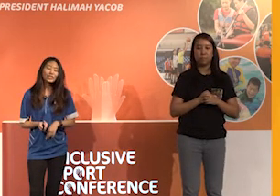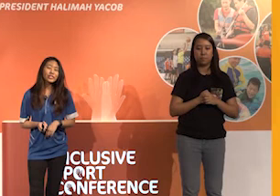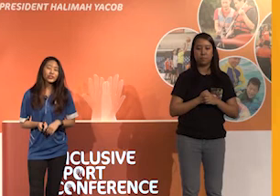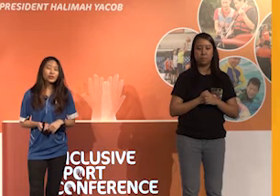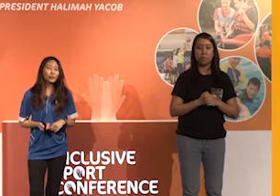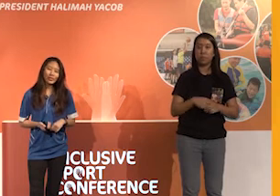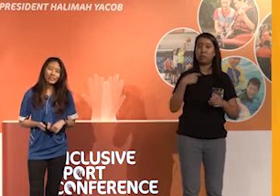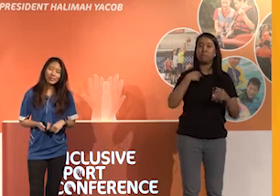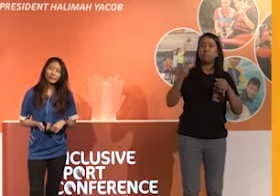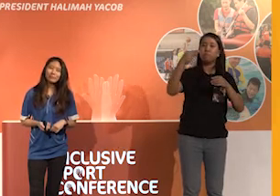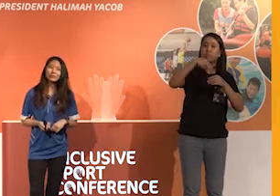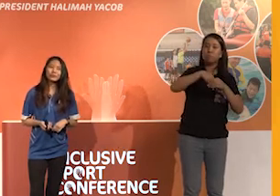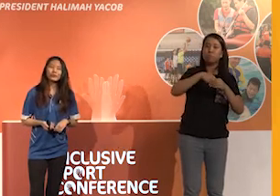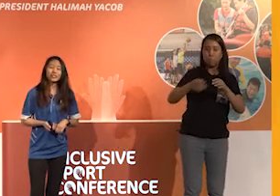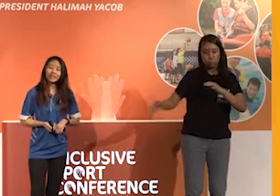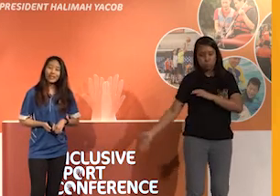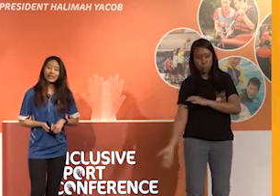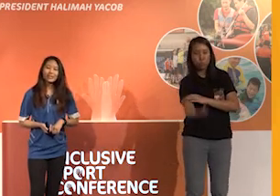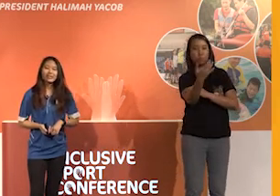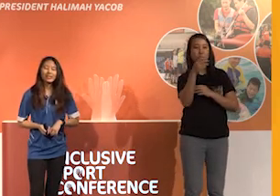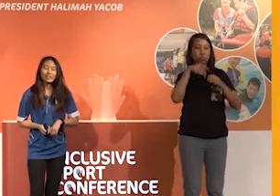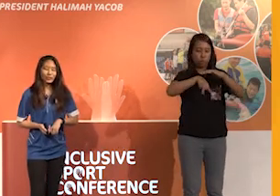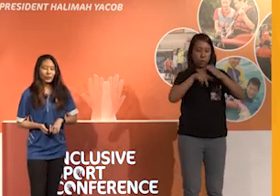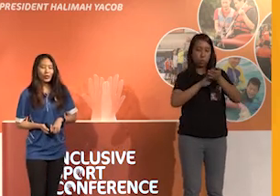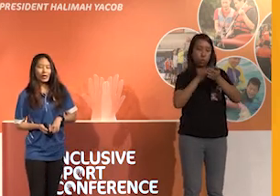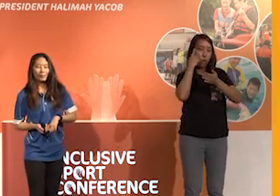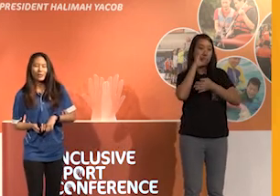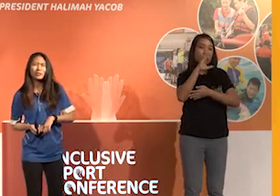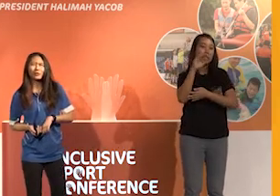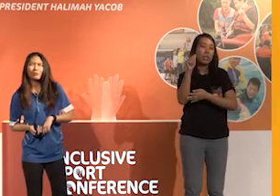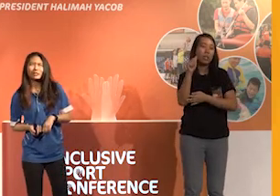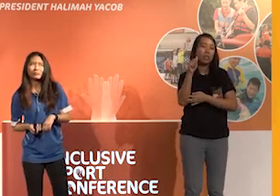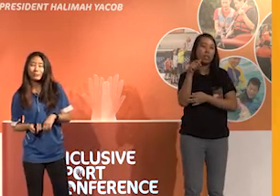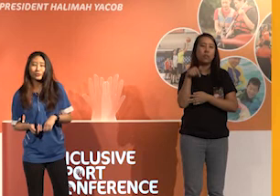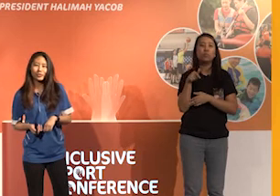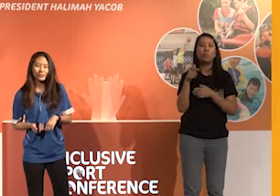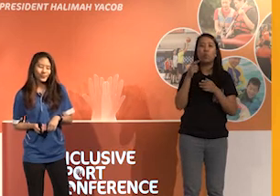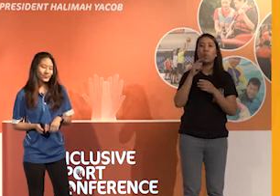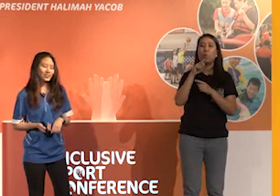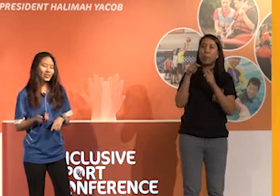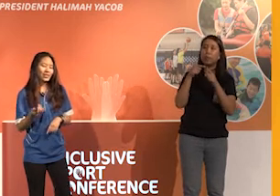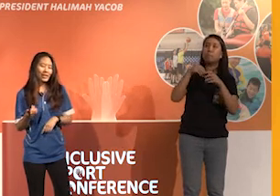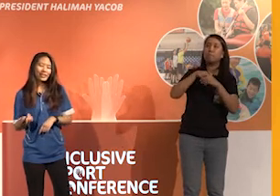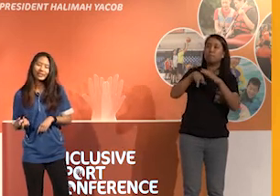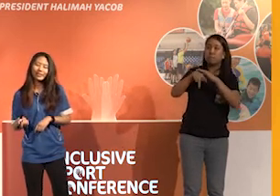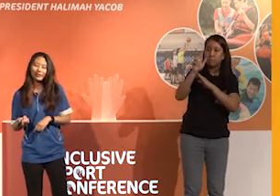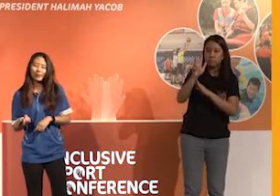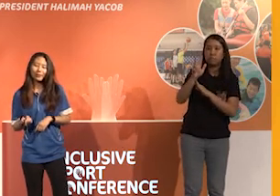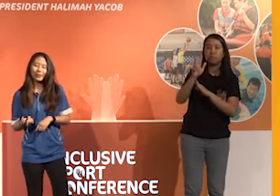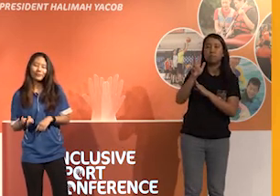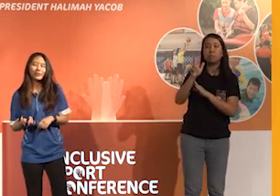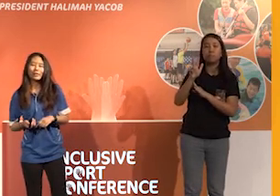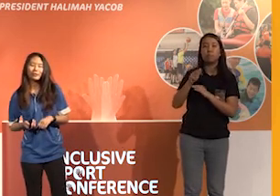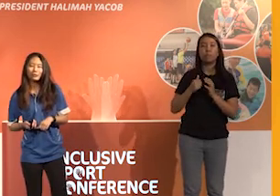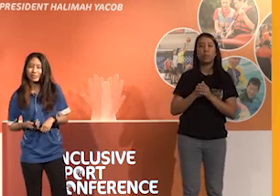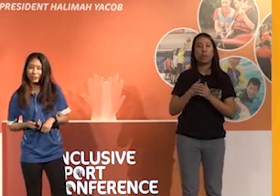I actually joined bowling in primary school for CCA. So that was when I was in primary 3. And then